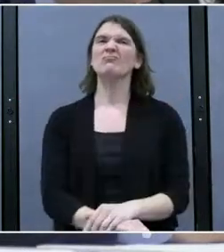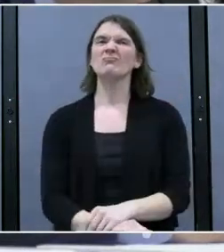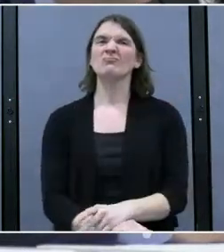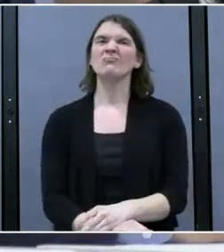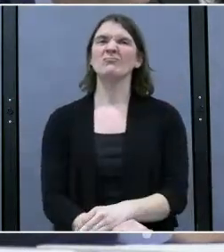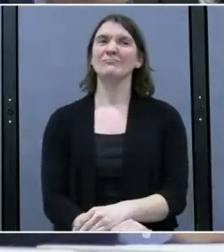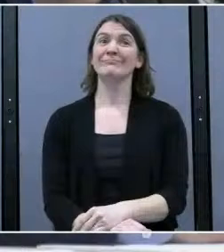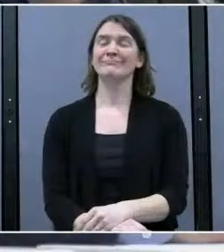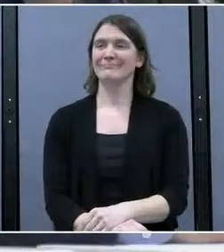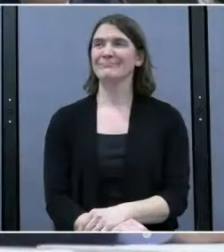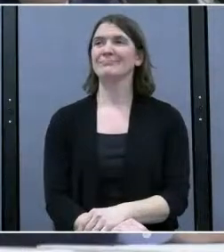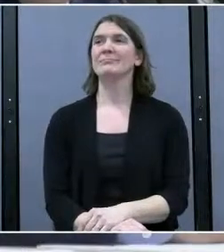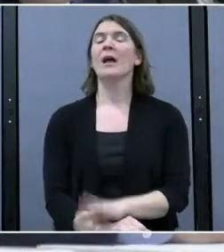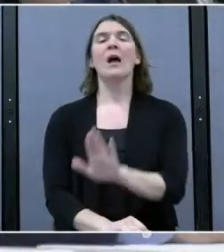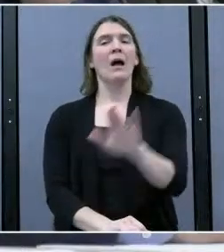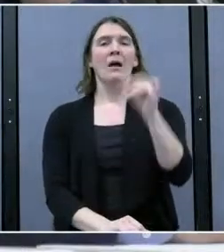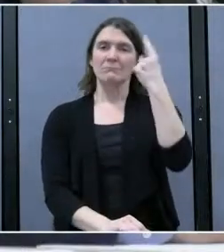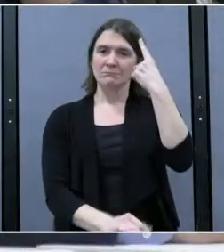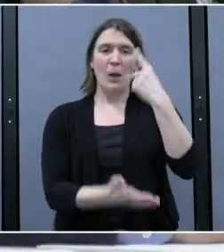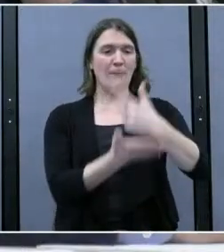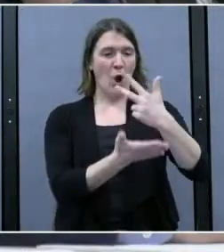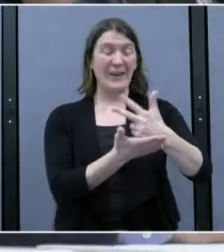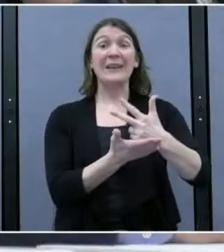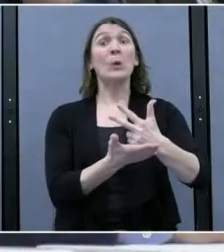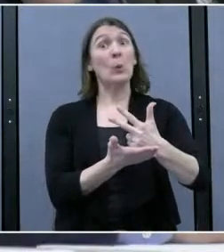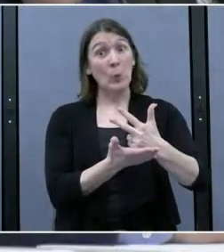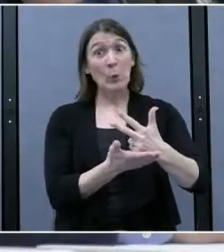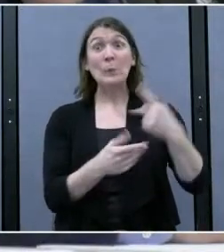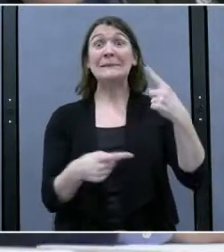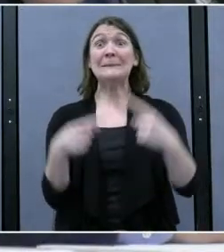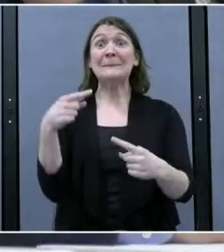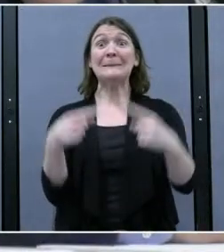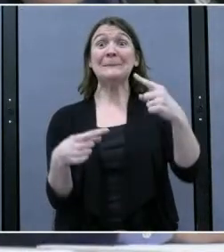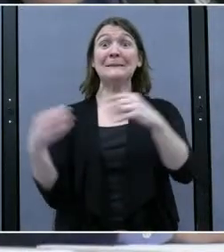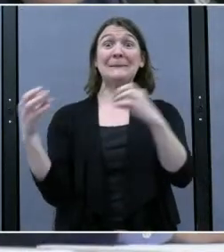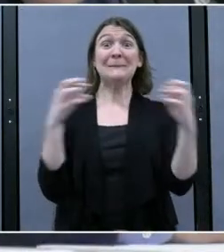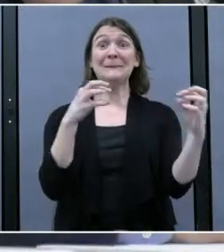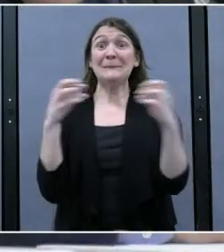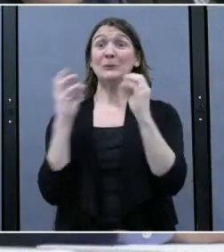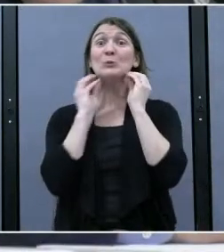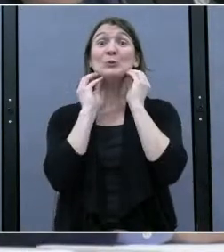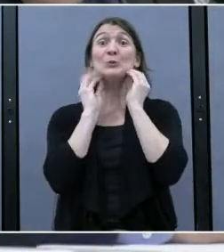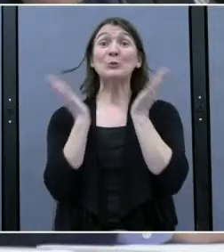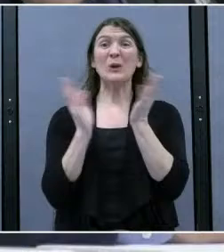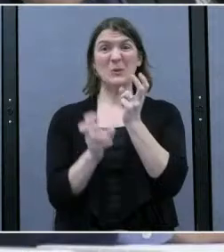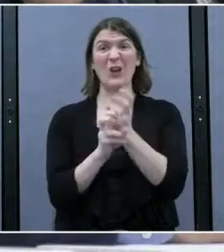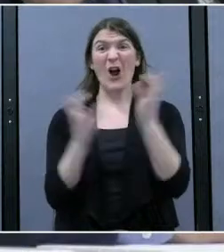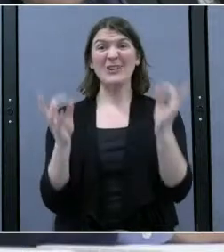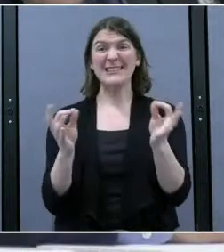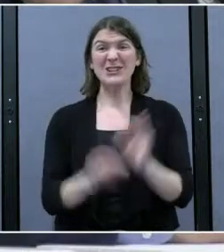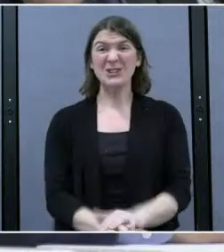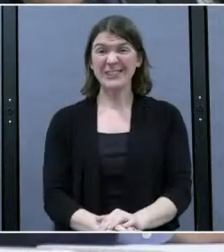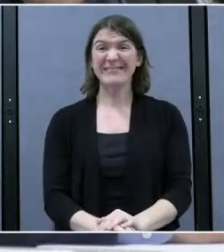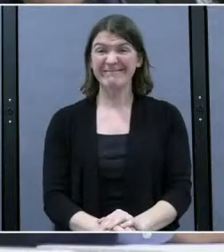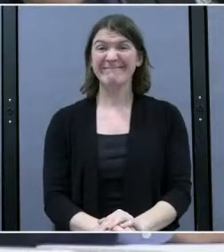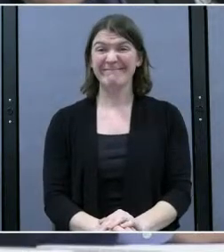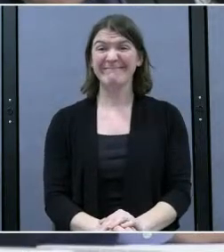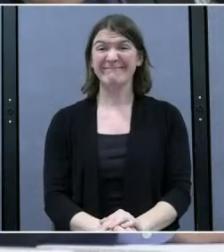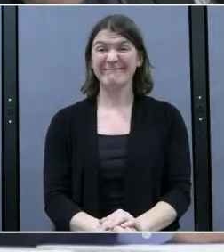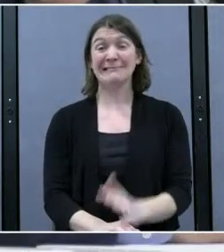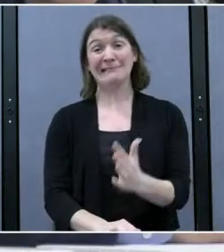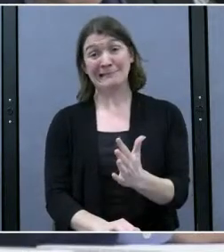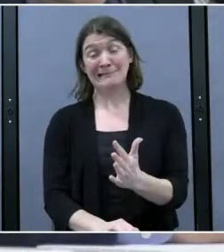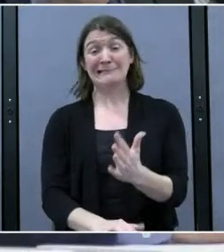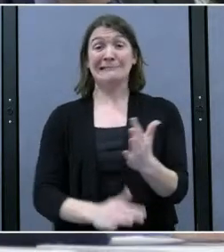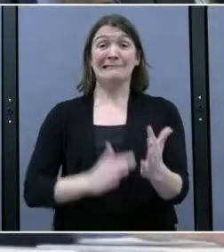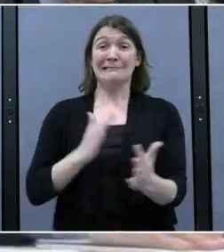And absolutely heard on the parking, very controversial, hard decision, you know, and hopefully